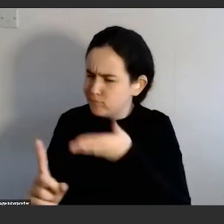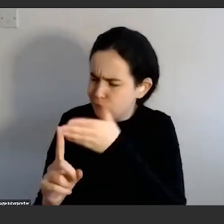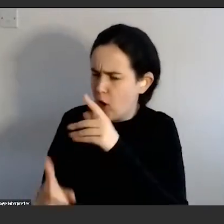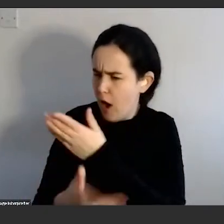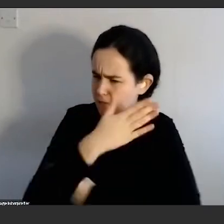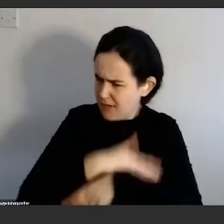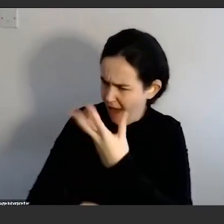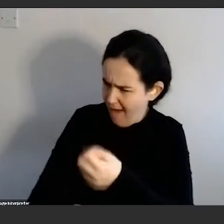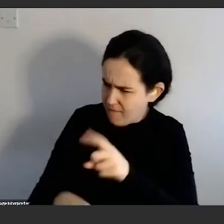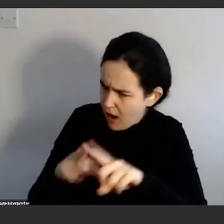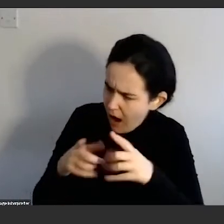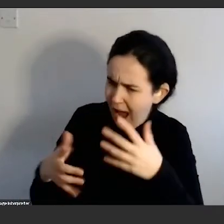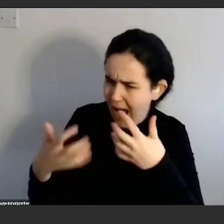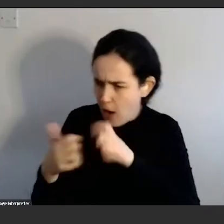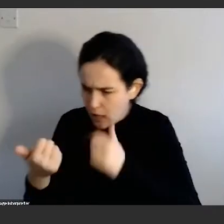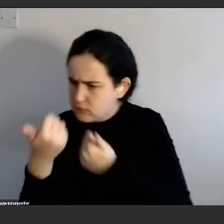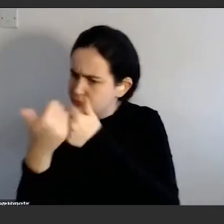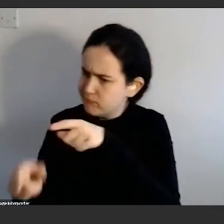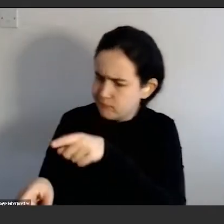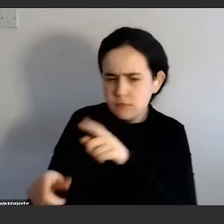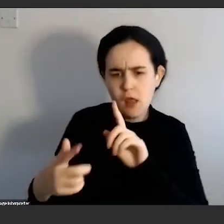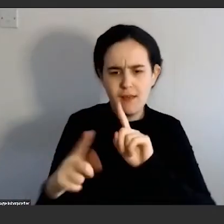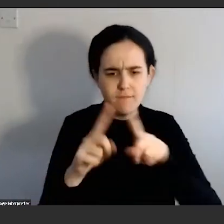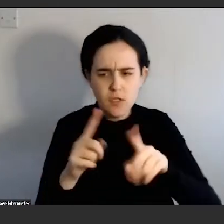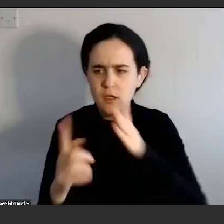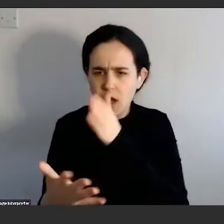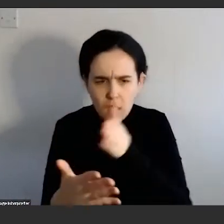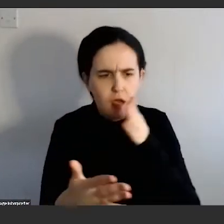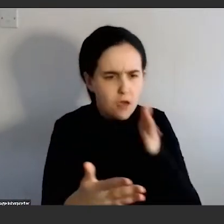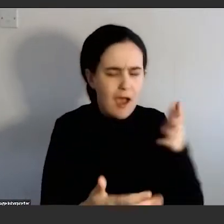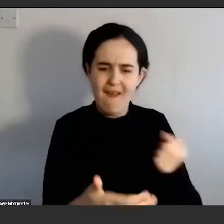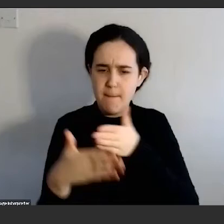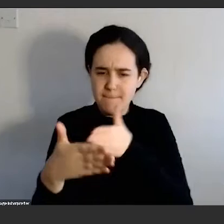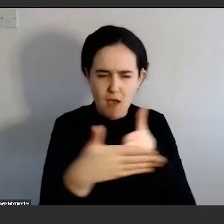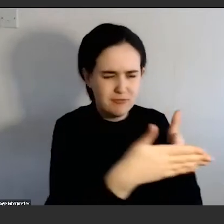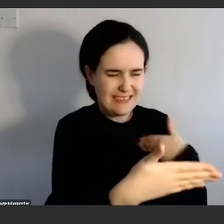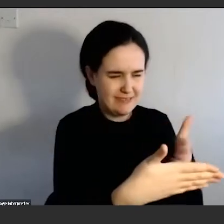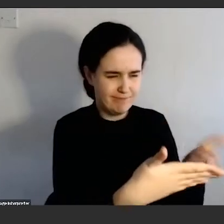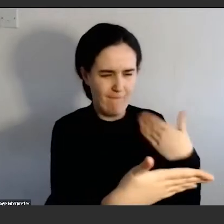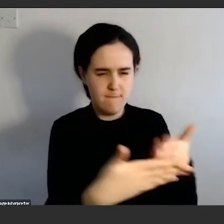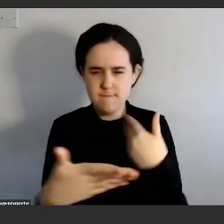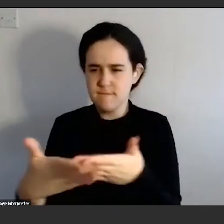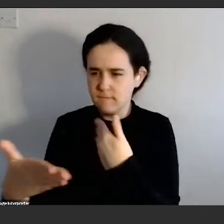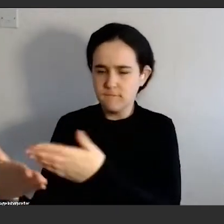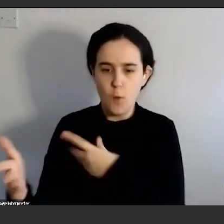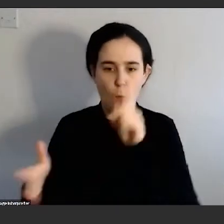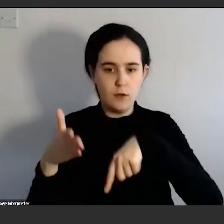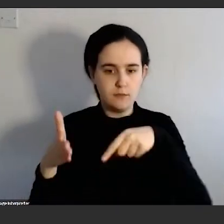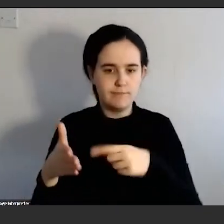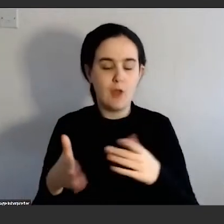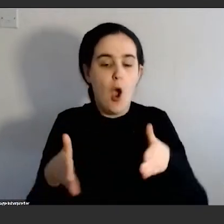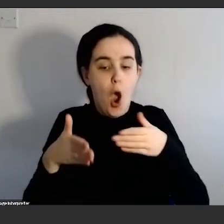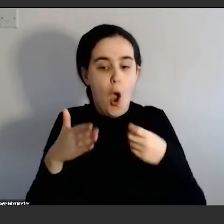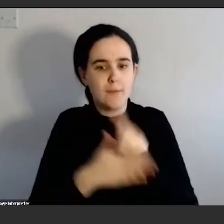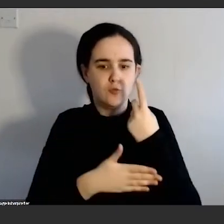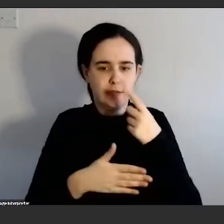is opportunity to create a much more accessible world. And as an added plus, that accessible world